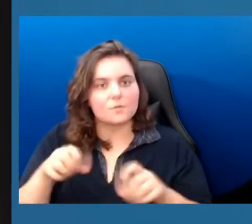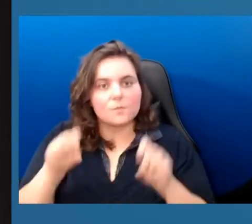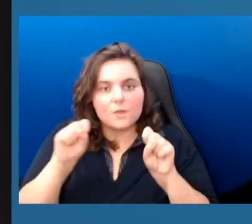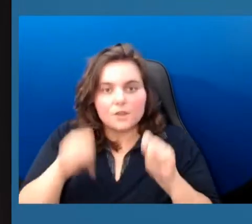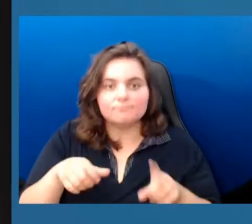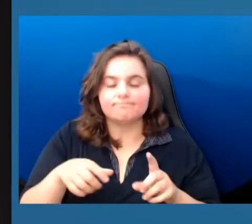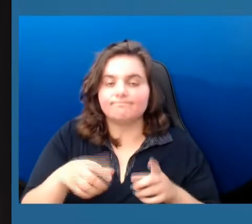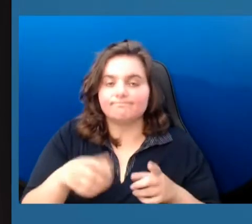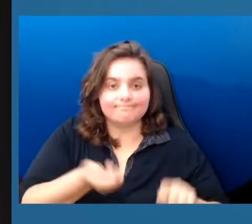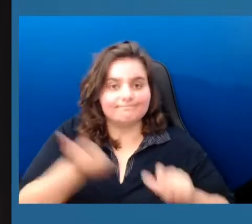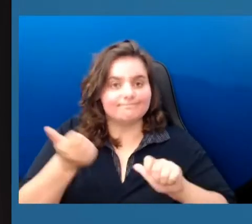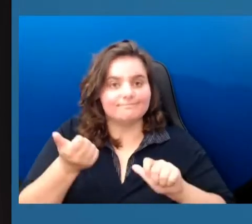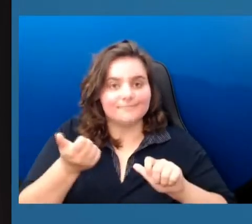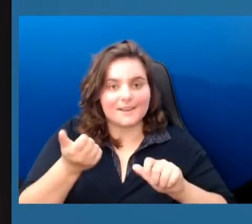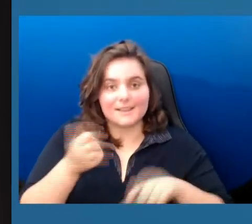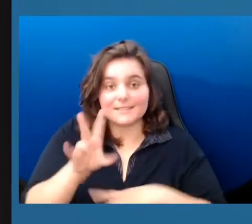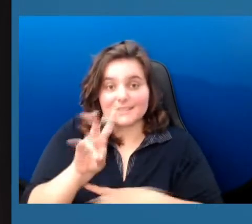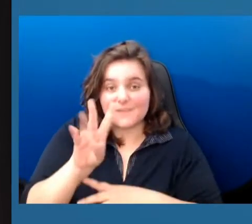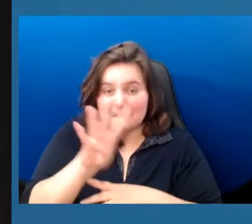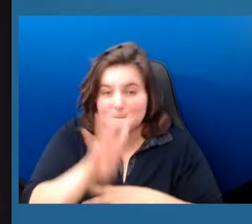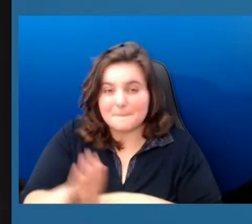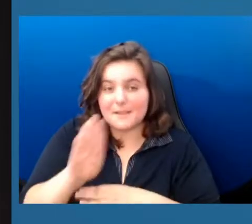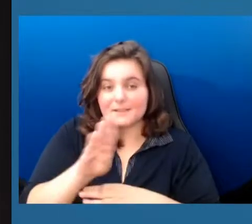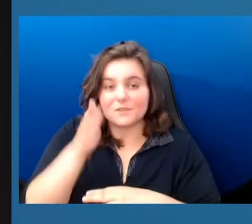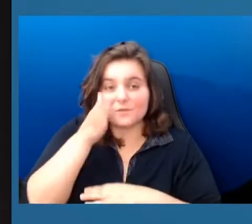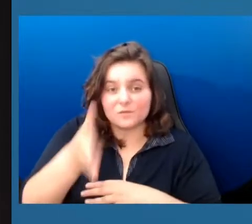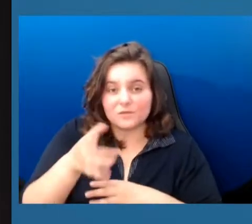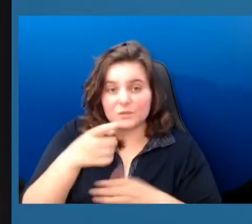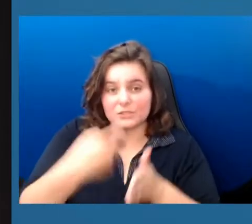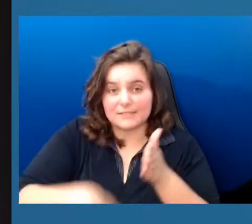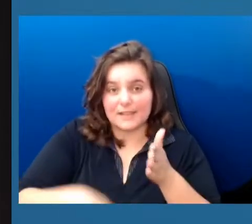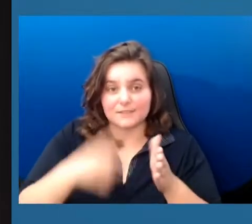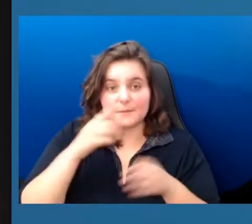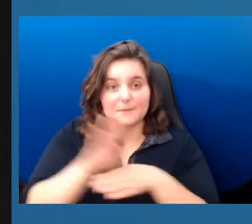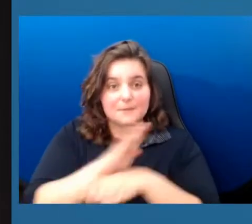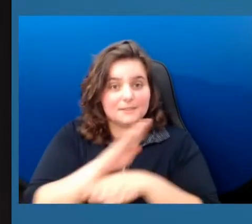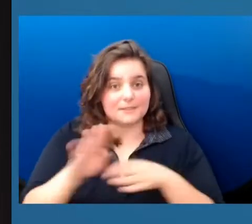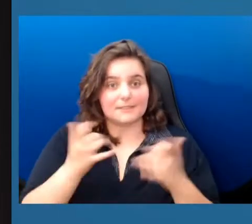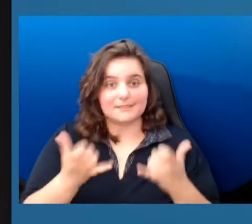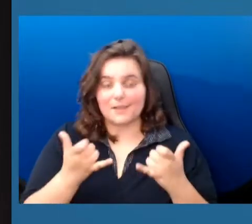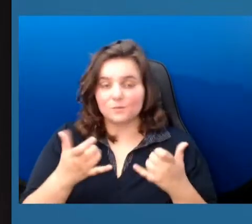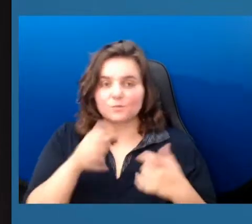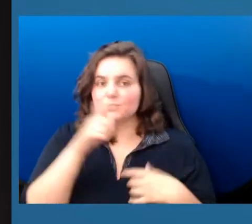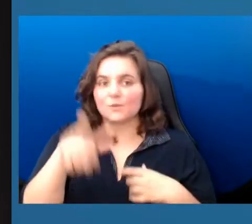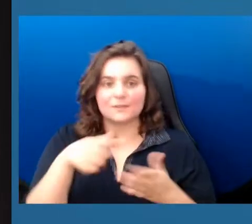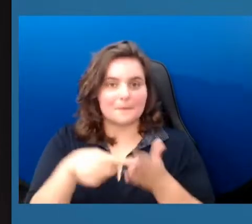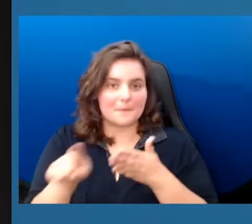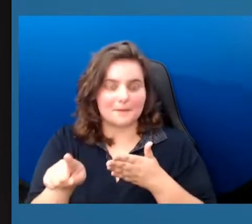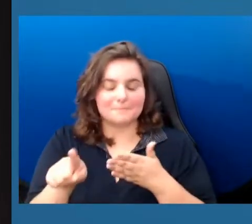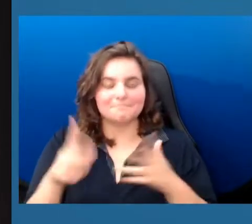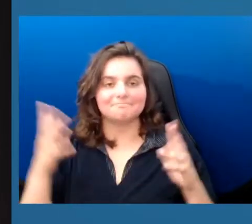billion in future taxes on businesses that now we no longer have to pay. So thank you.